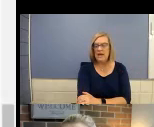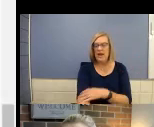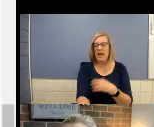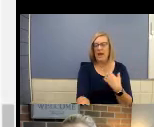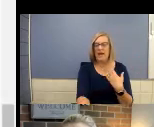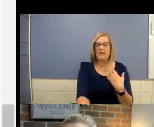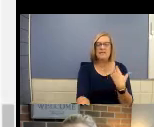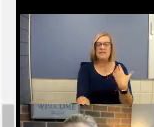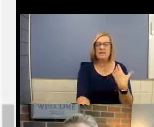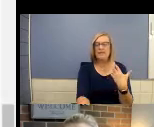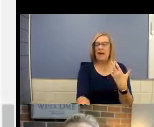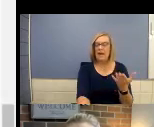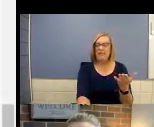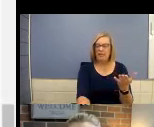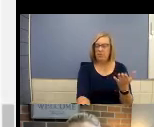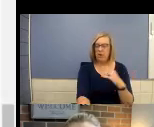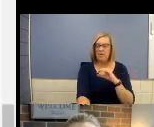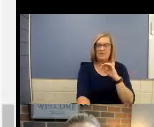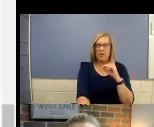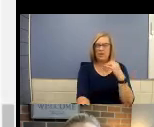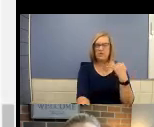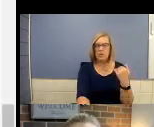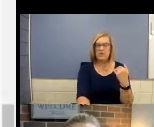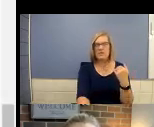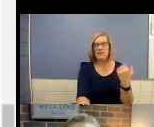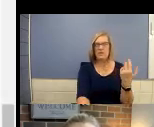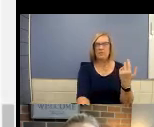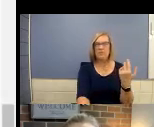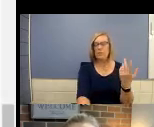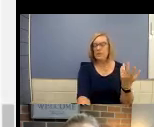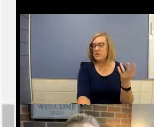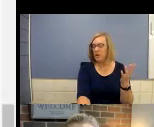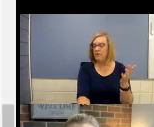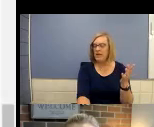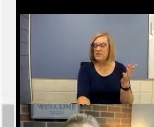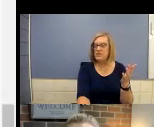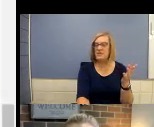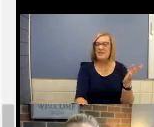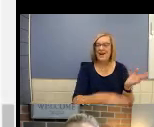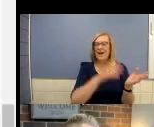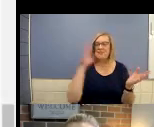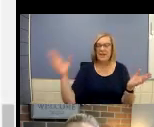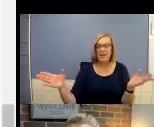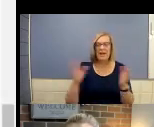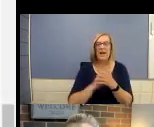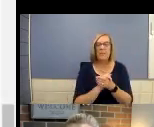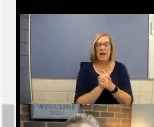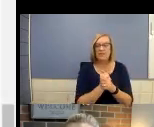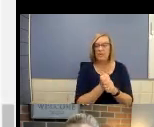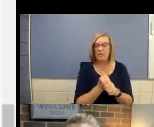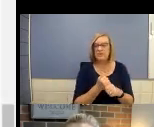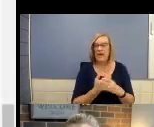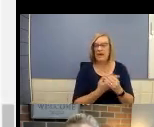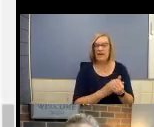degree. And that Math for Liberal Arts is one of those courses that pretty much qualifies you to not have to take a